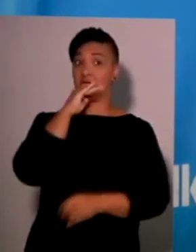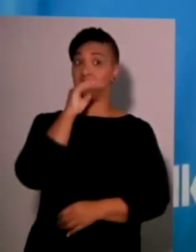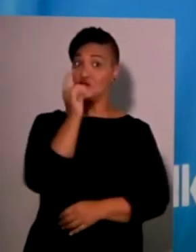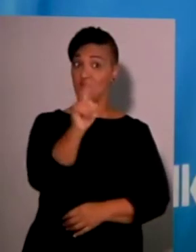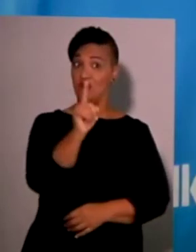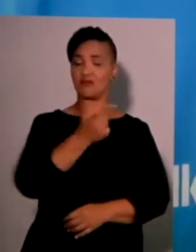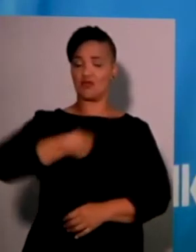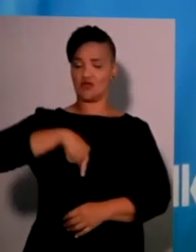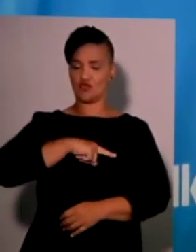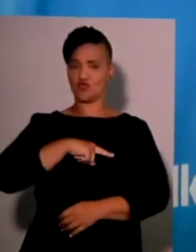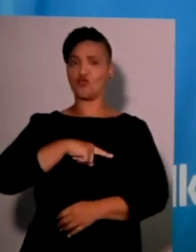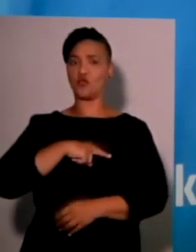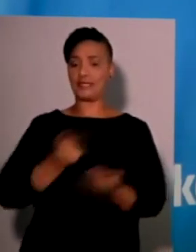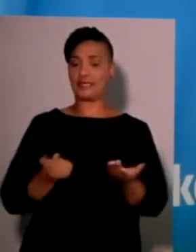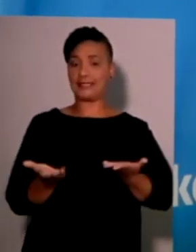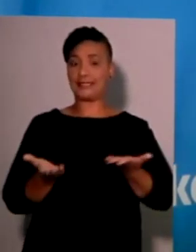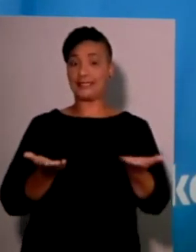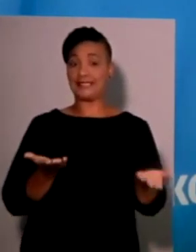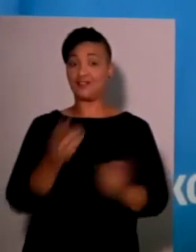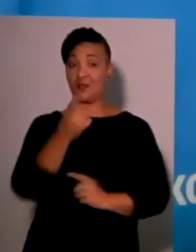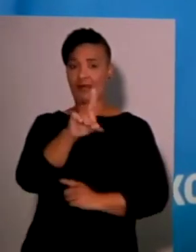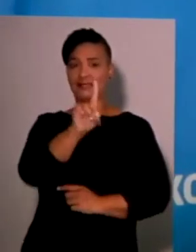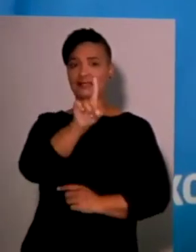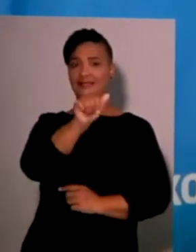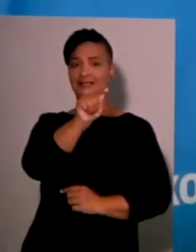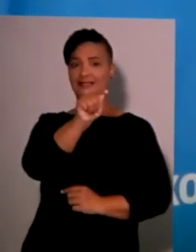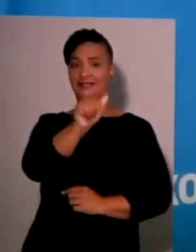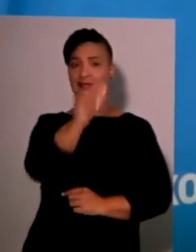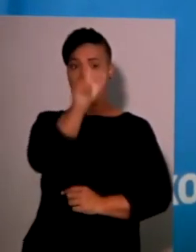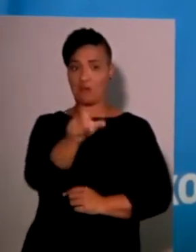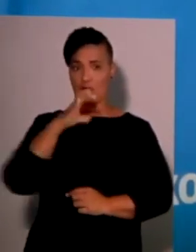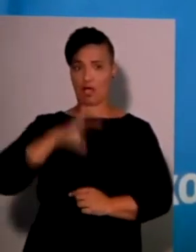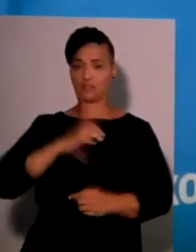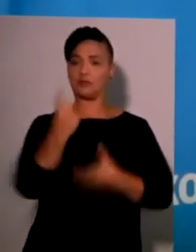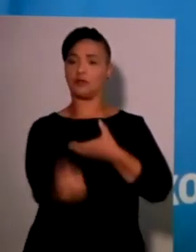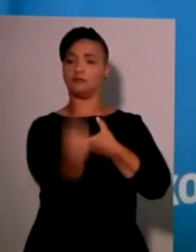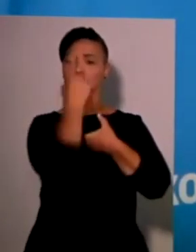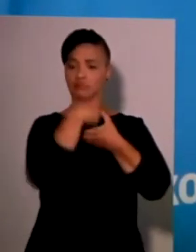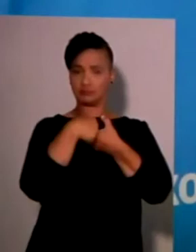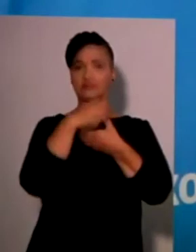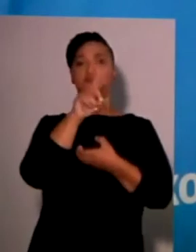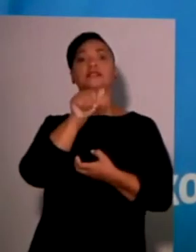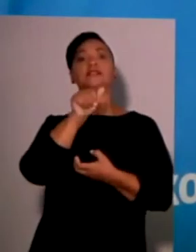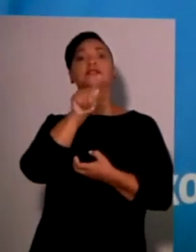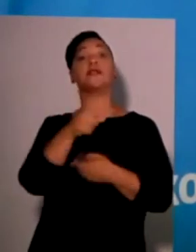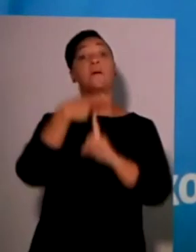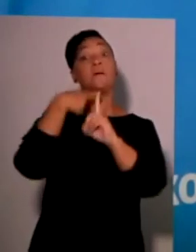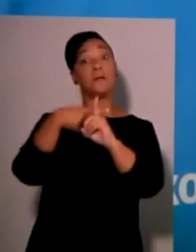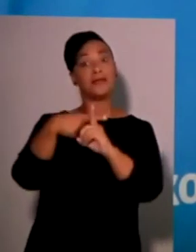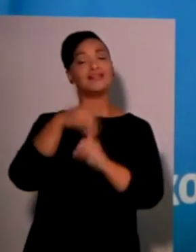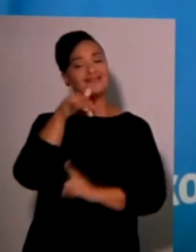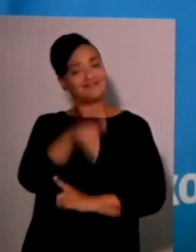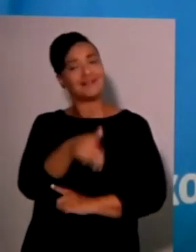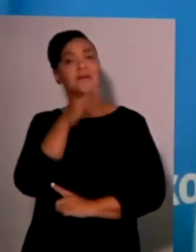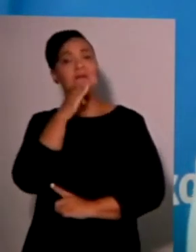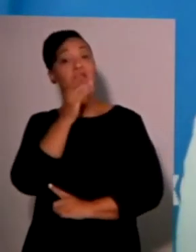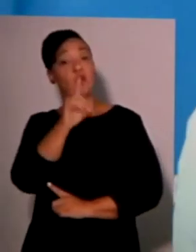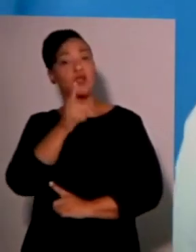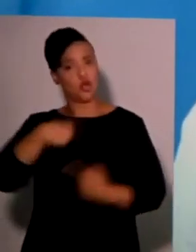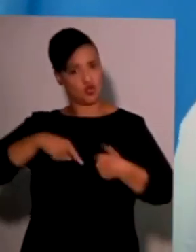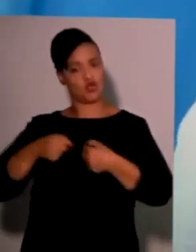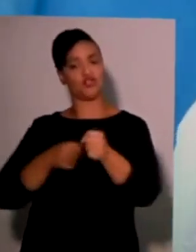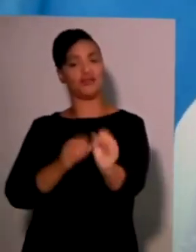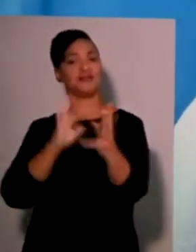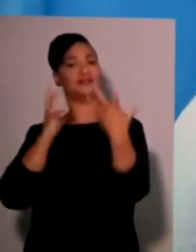of our base essentially is data, people who are using data, and that bears testimony to the strategy that we